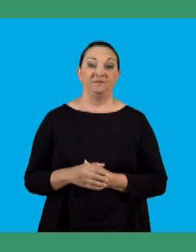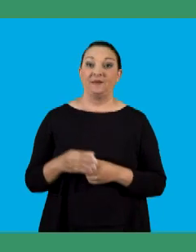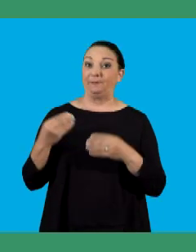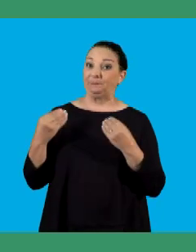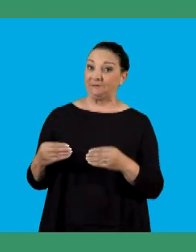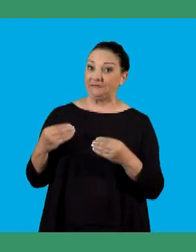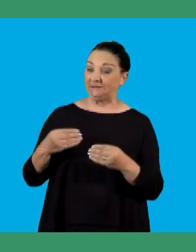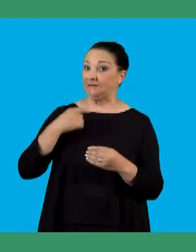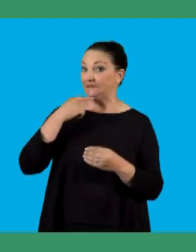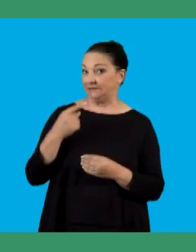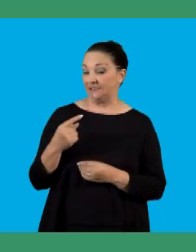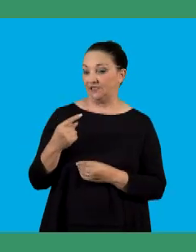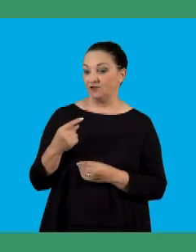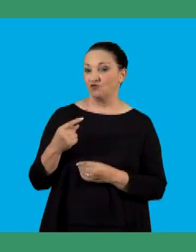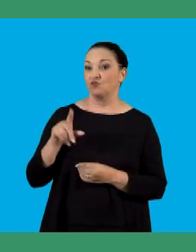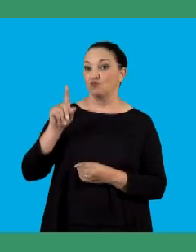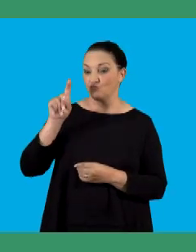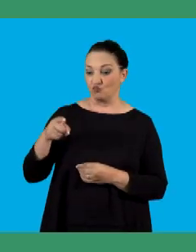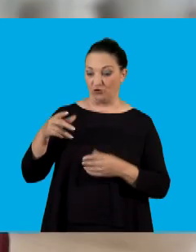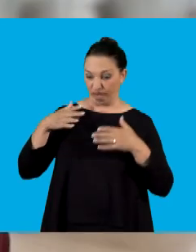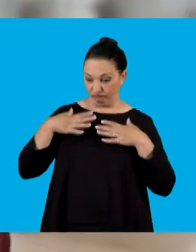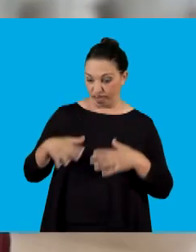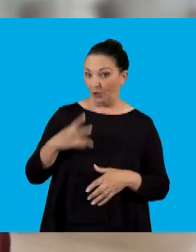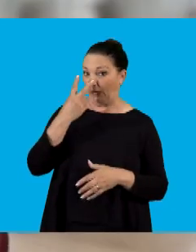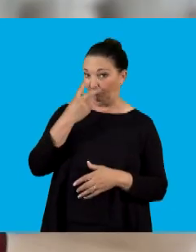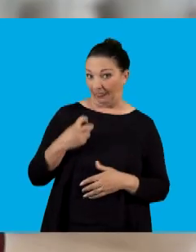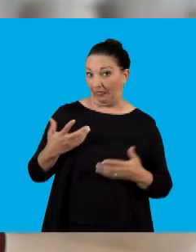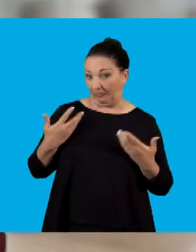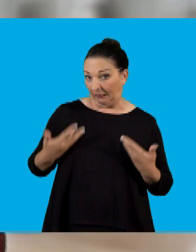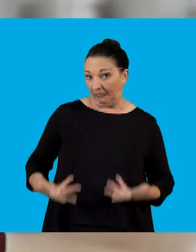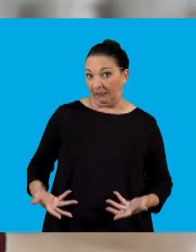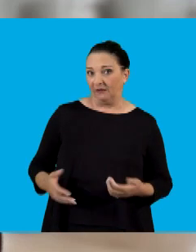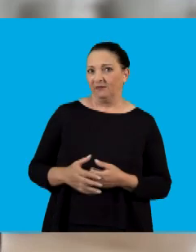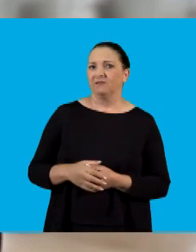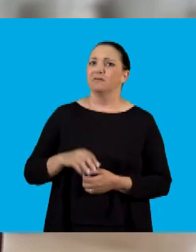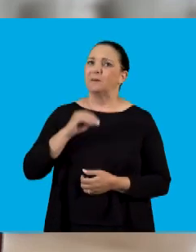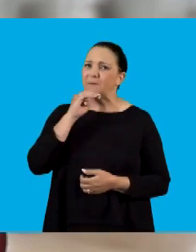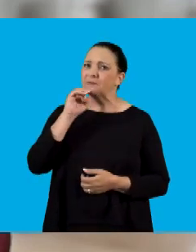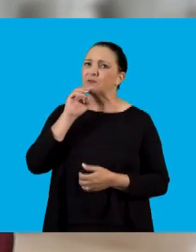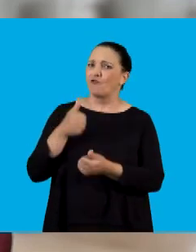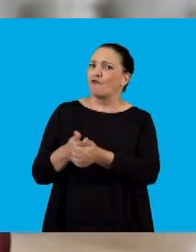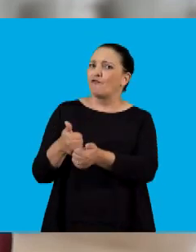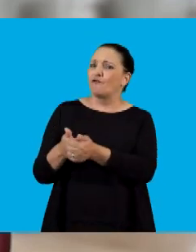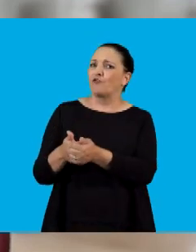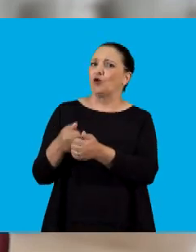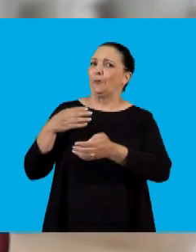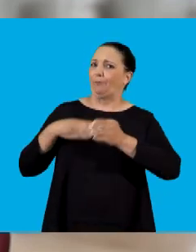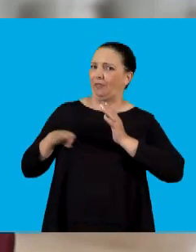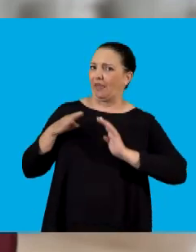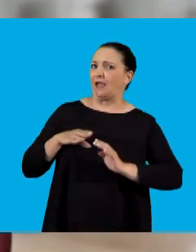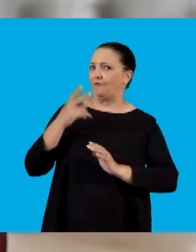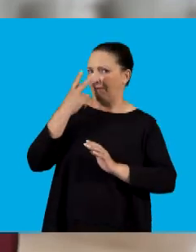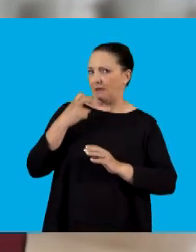the business says that I am supposed to dress in black, then it means I need to follow the expected behavior